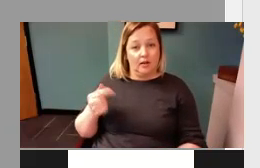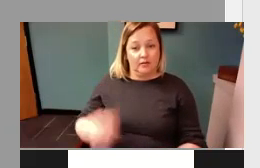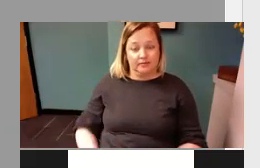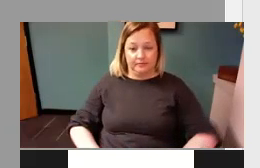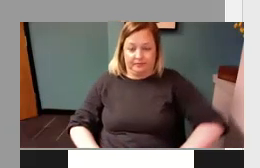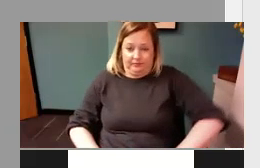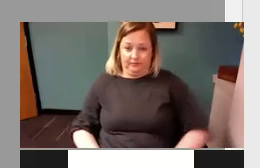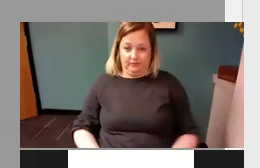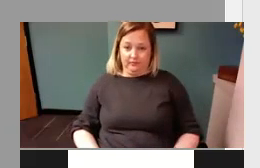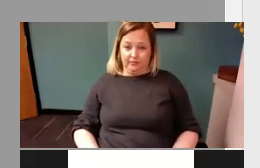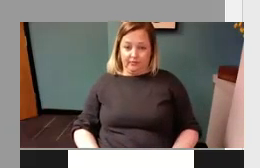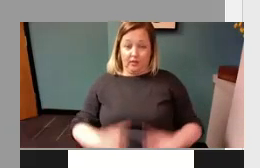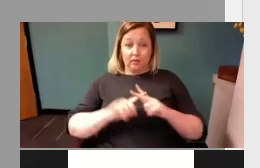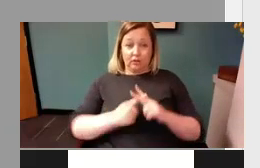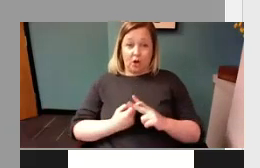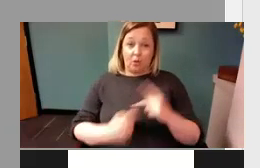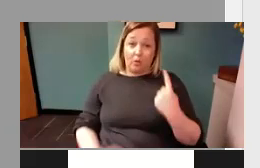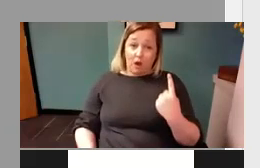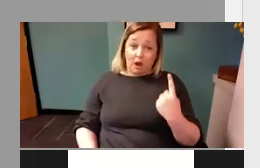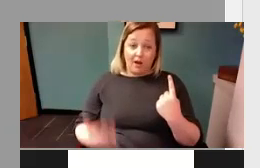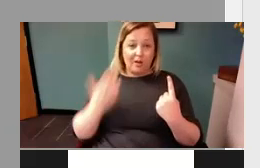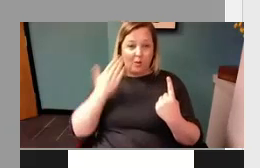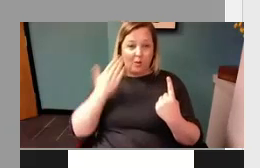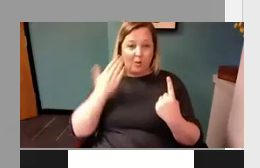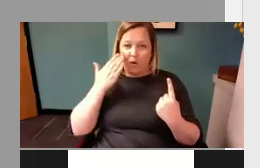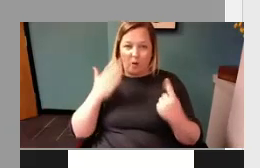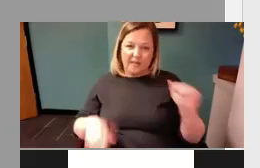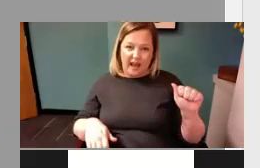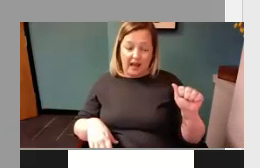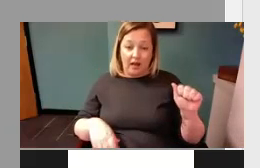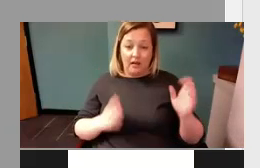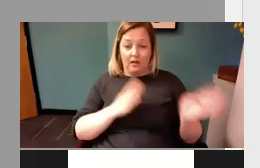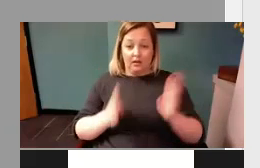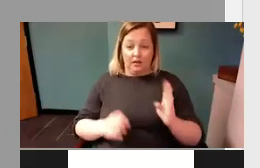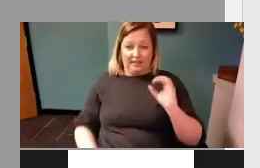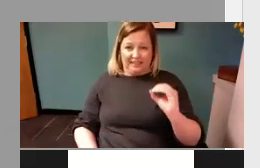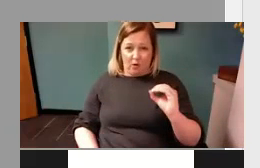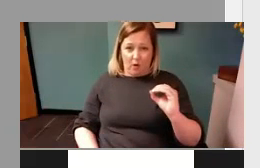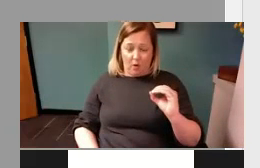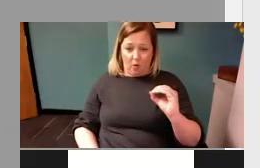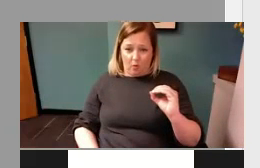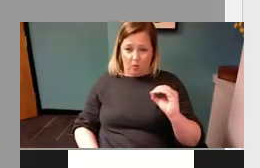possible possibilities out of B, C, and D. We see the next one. Okay, now I have 2 possibilities, either